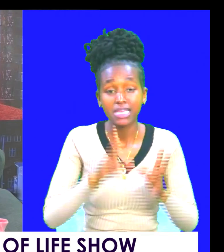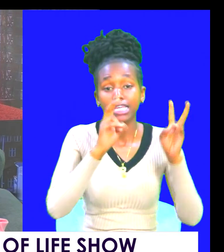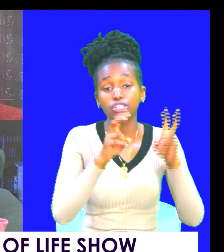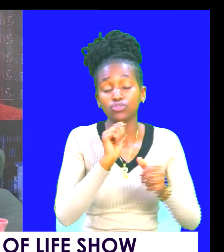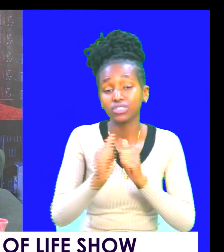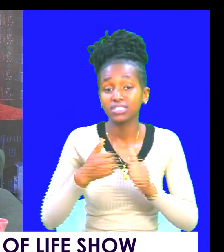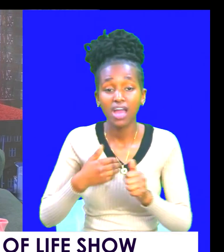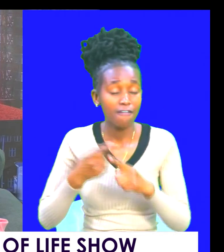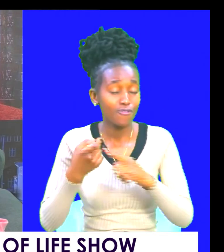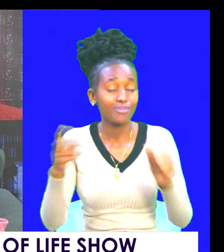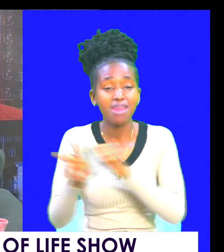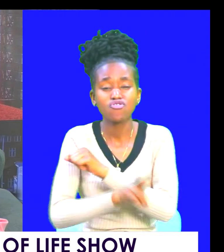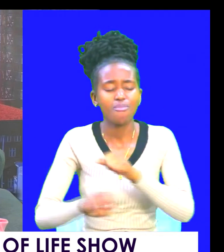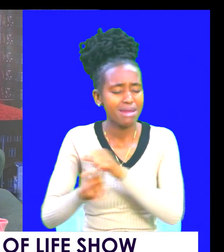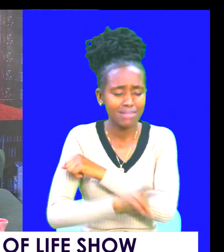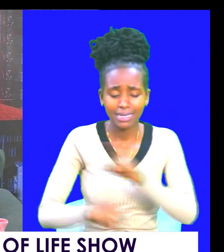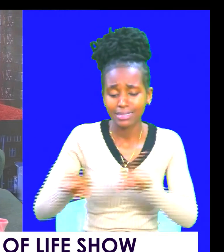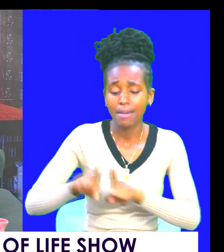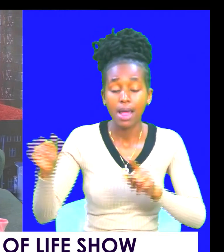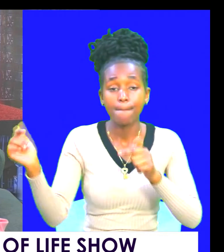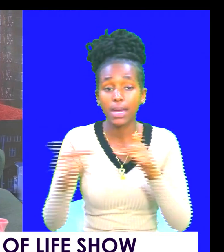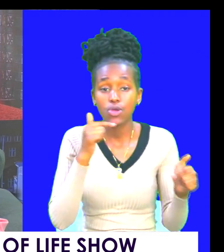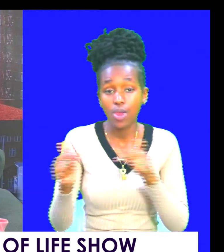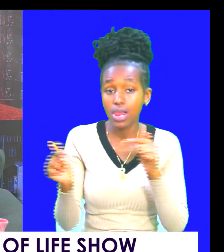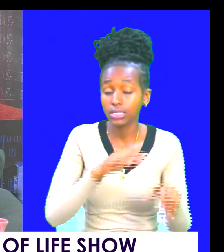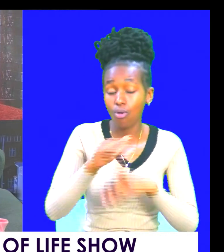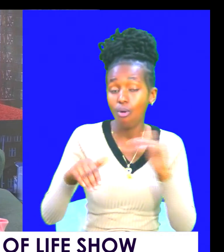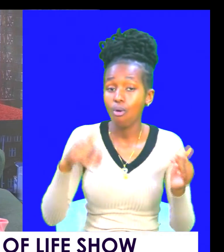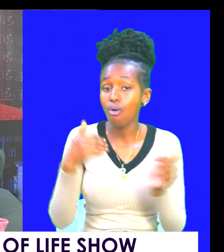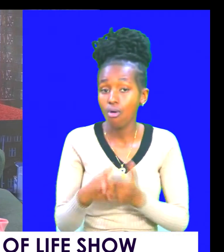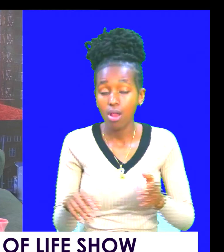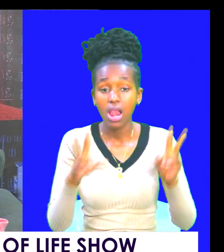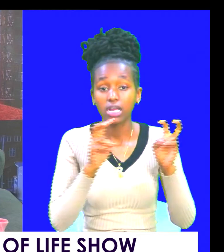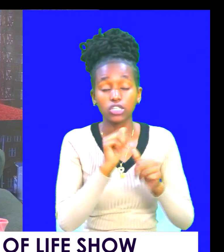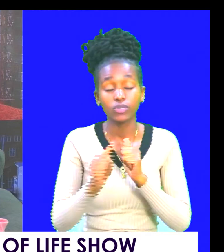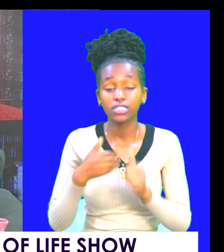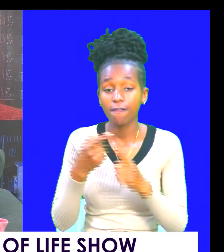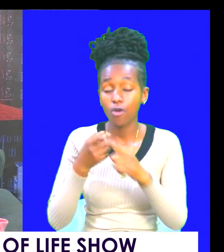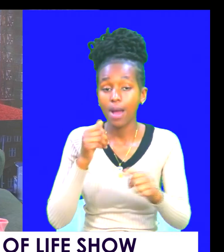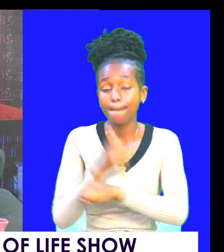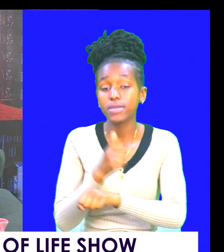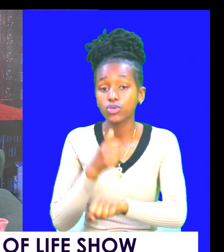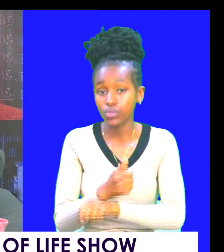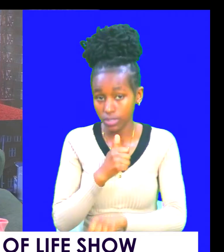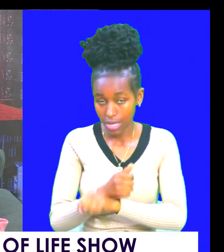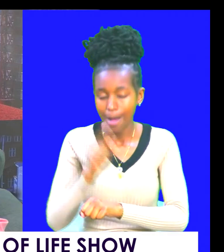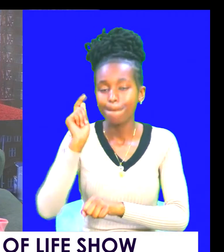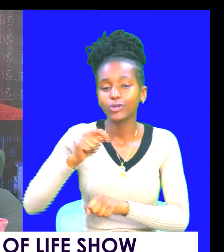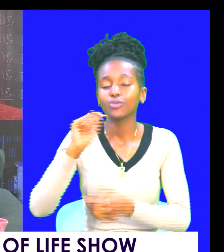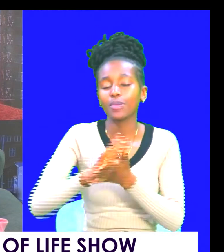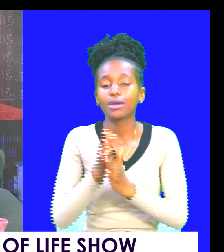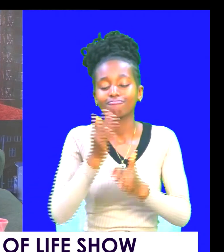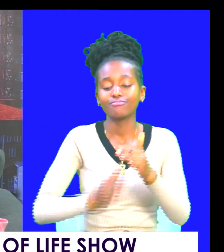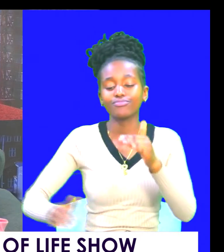of robberies and violence and all manner of abuse. You can rise up.